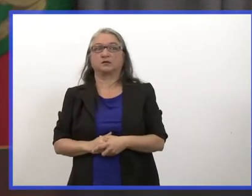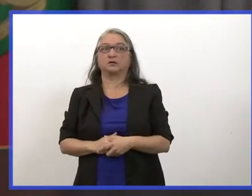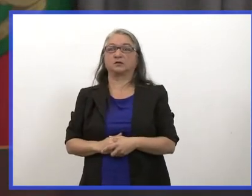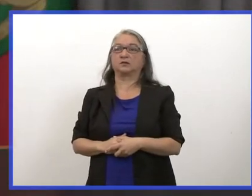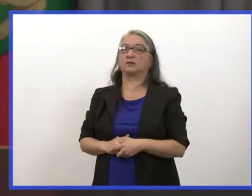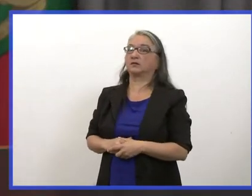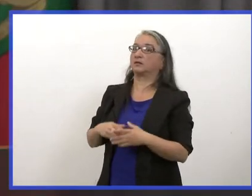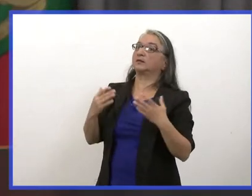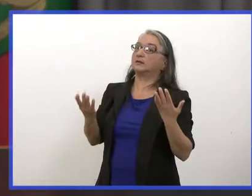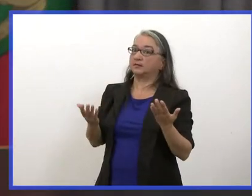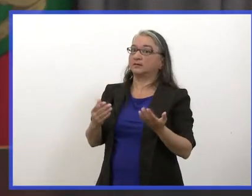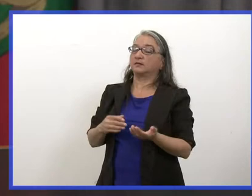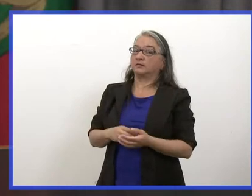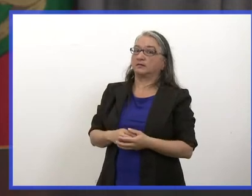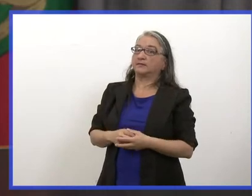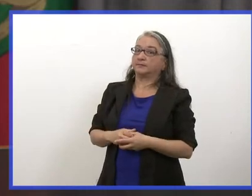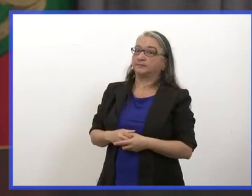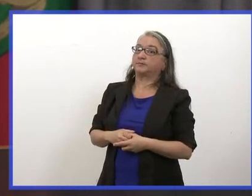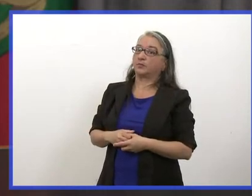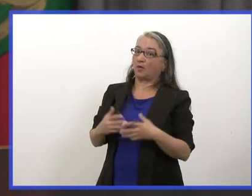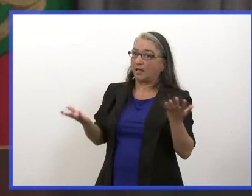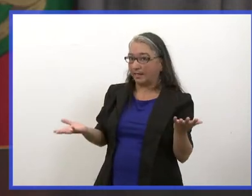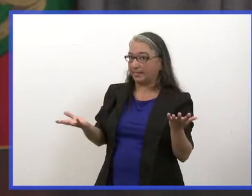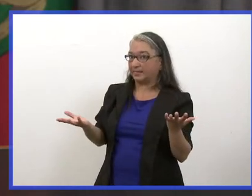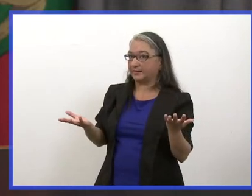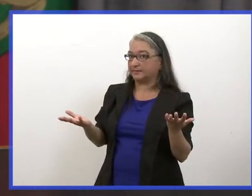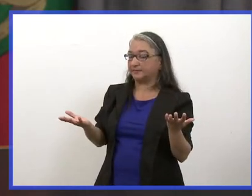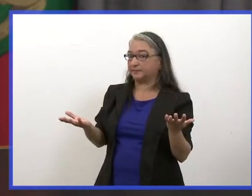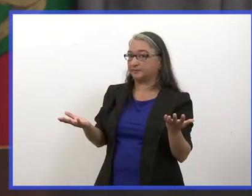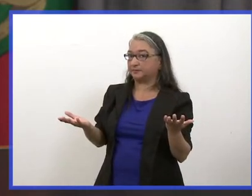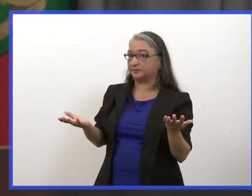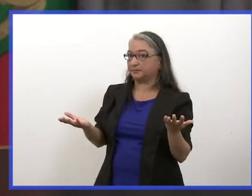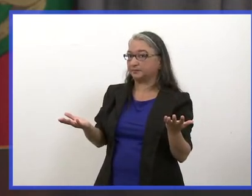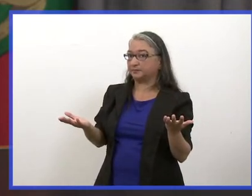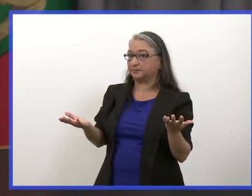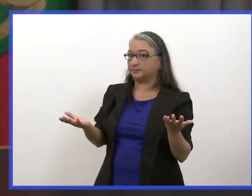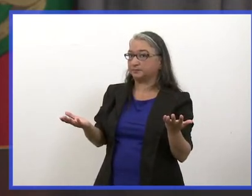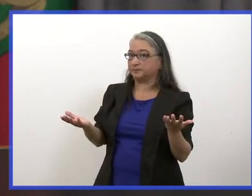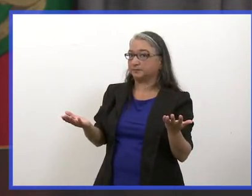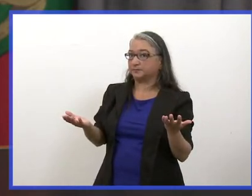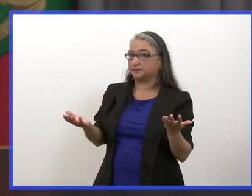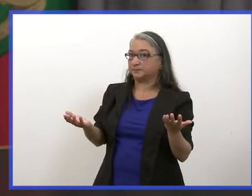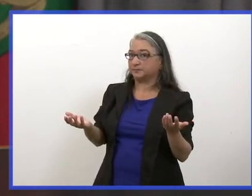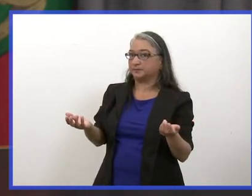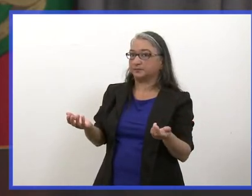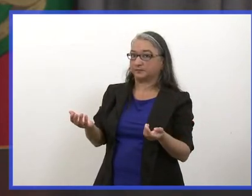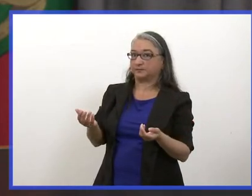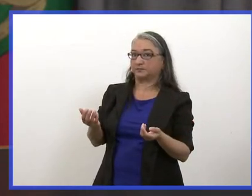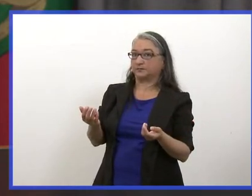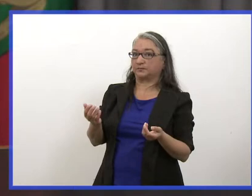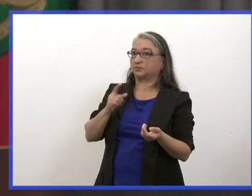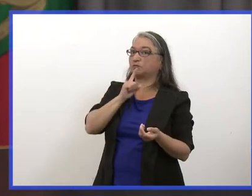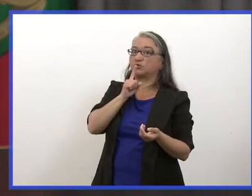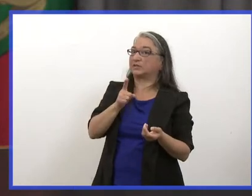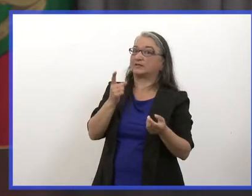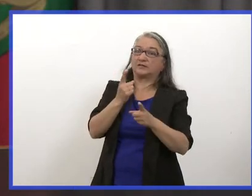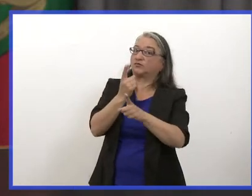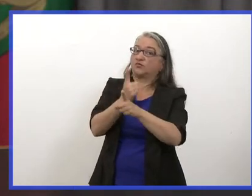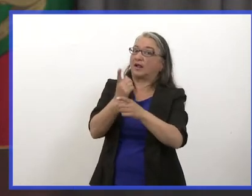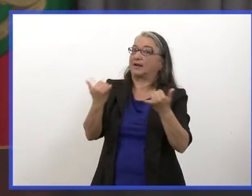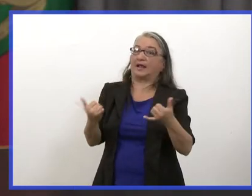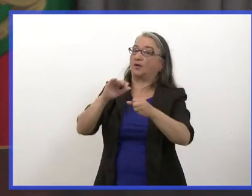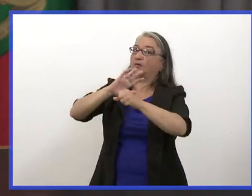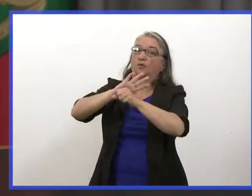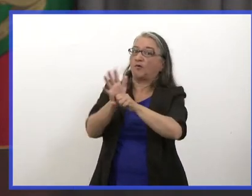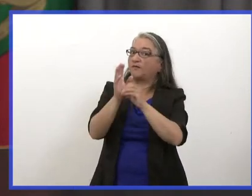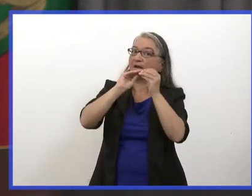know now with our numbers is that we just weren't in a position to return on that original June 1 date, right? Like we've